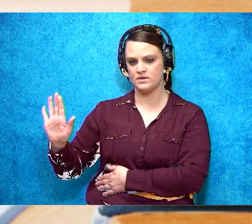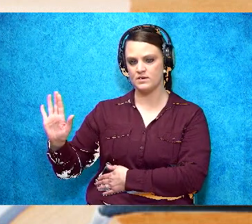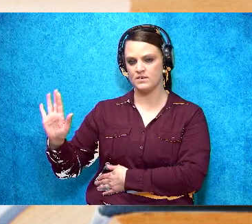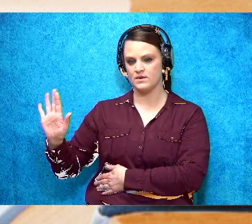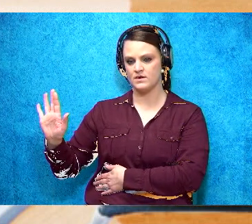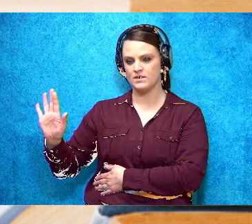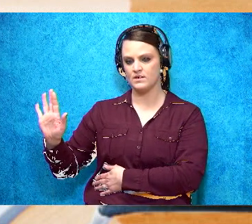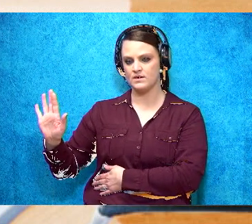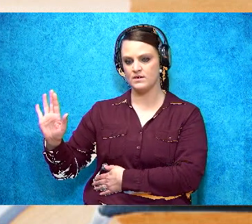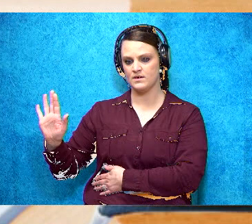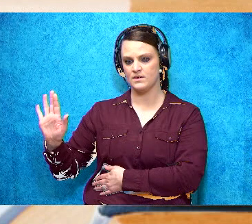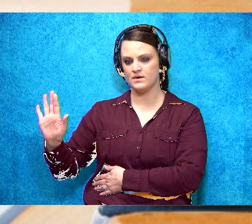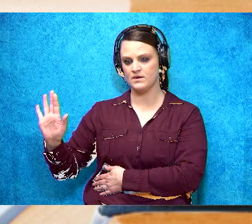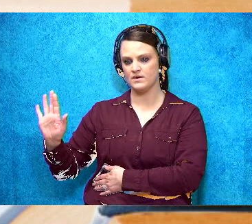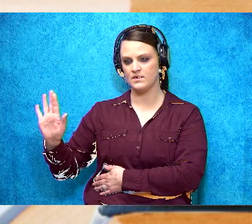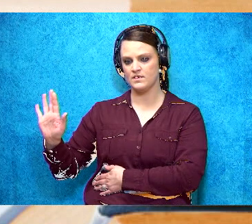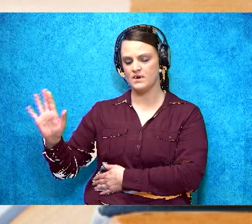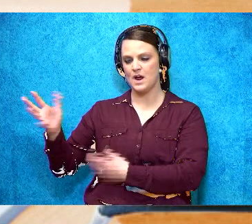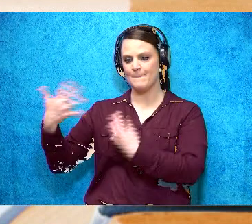blend